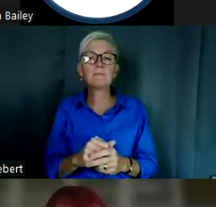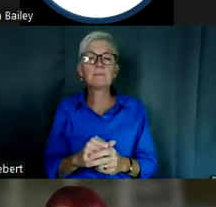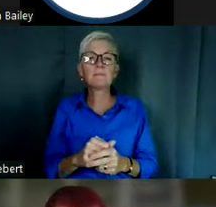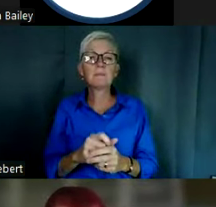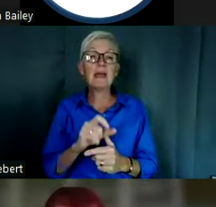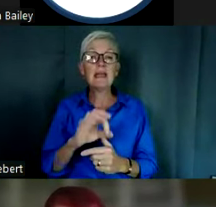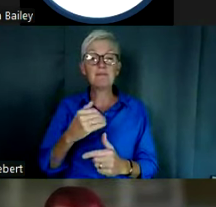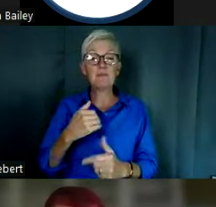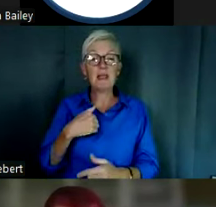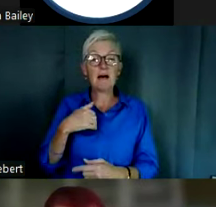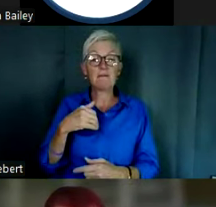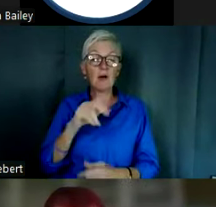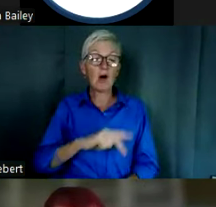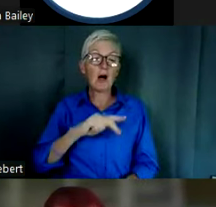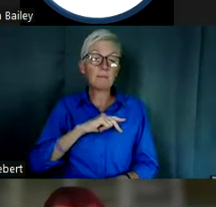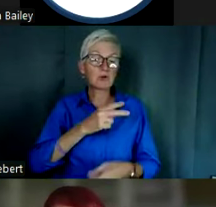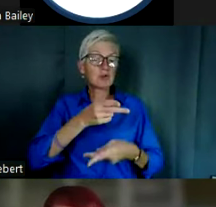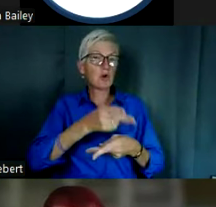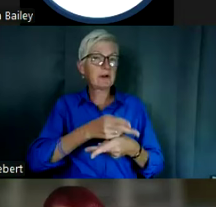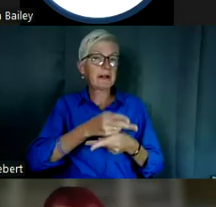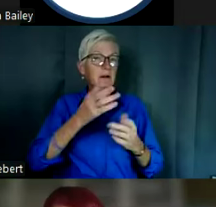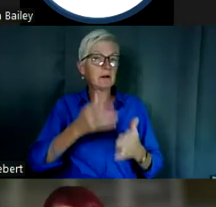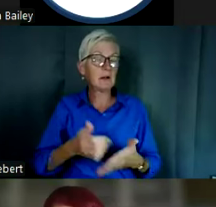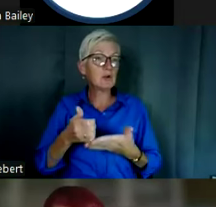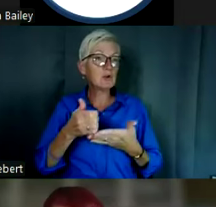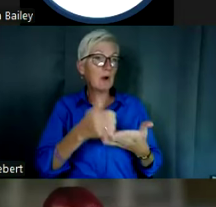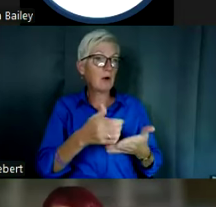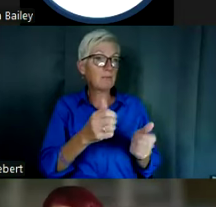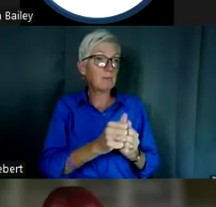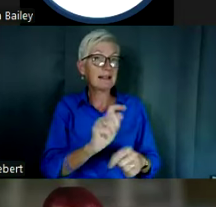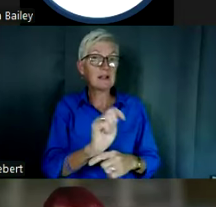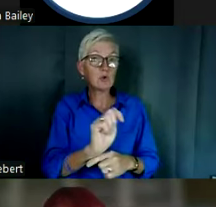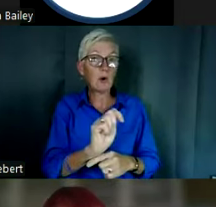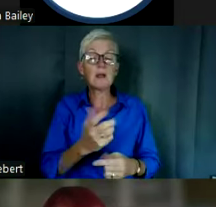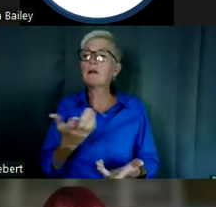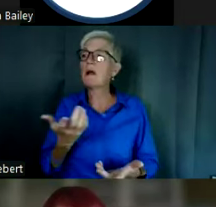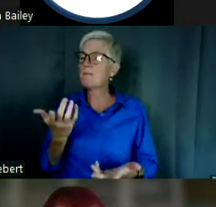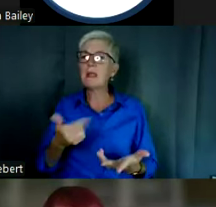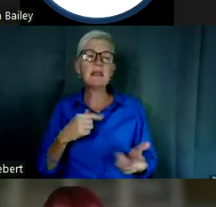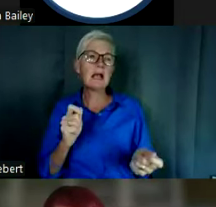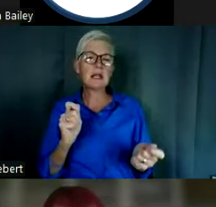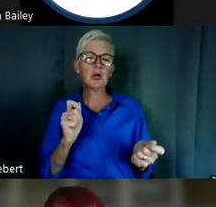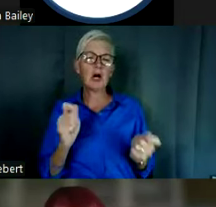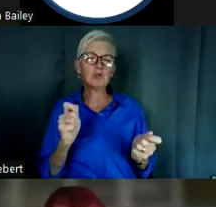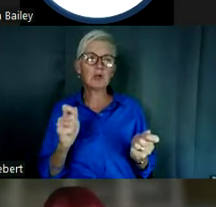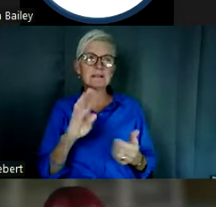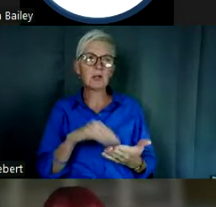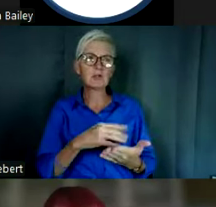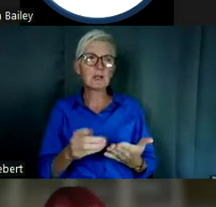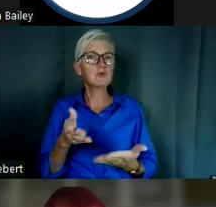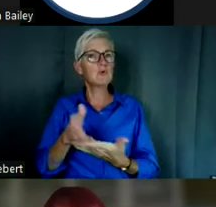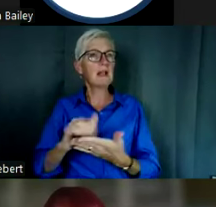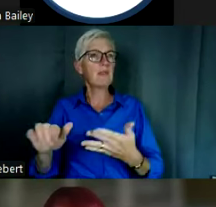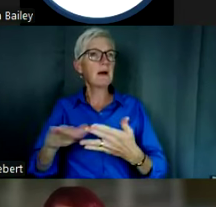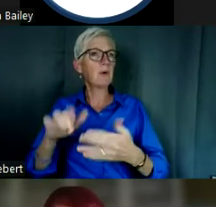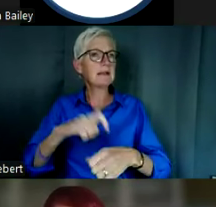care attendant that might be coming in to assist them with toileting, I may need to adjust their schedule to allow for them to have that break time